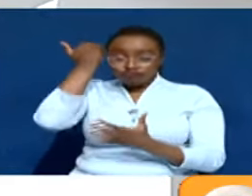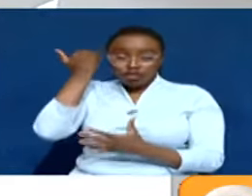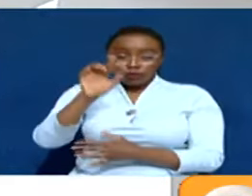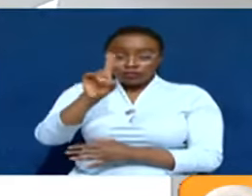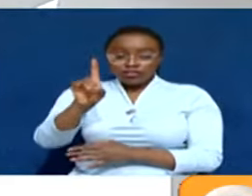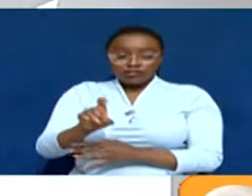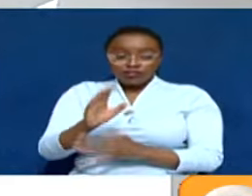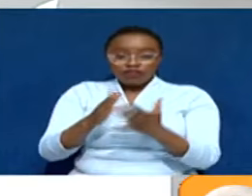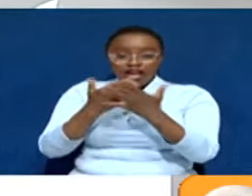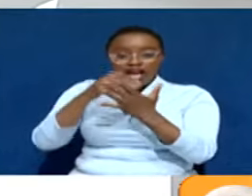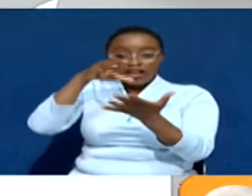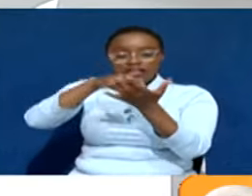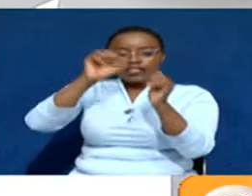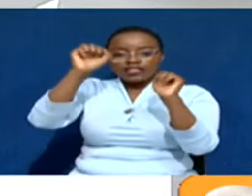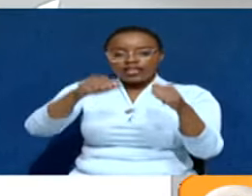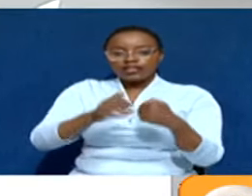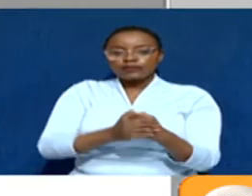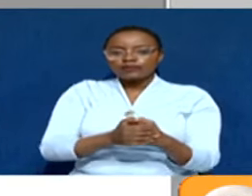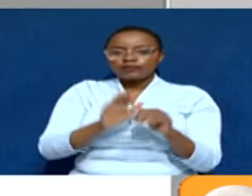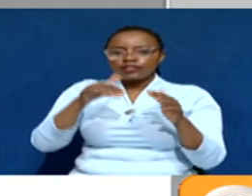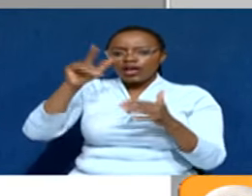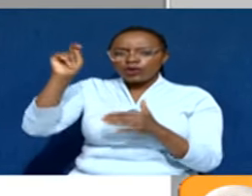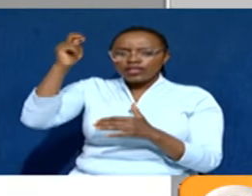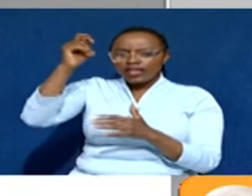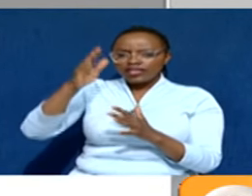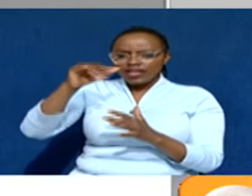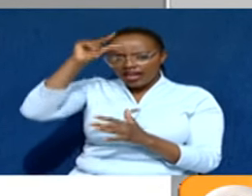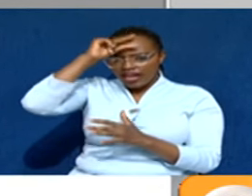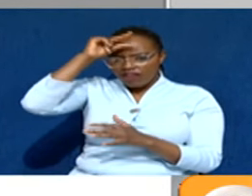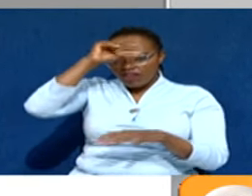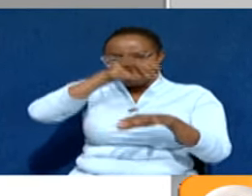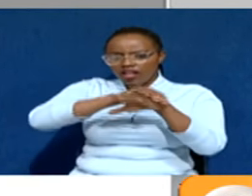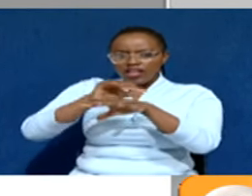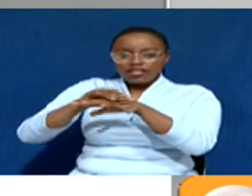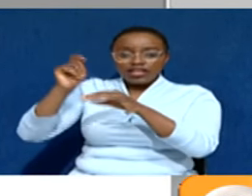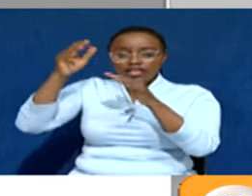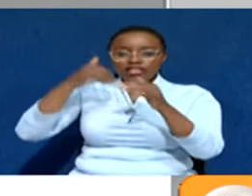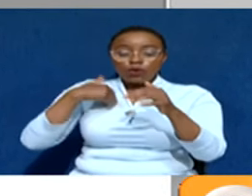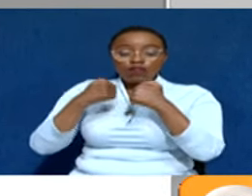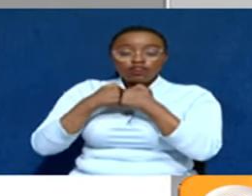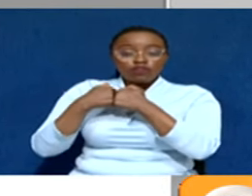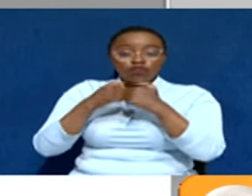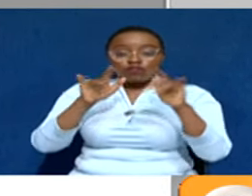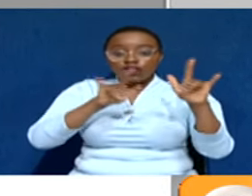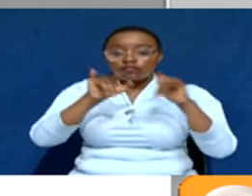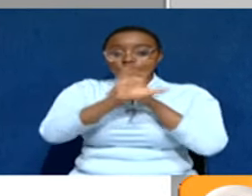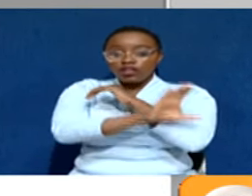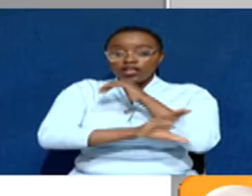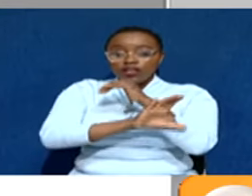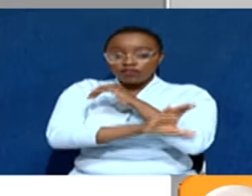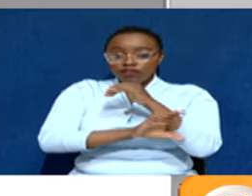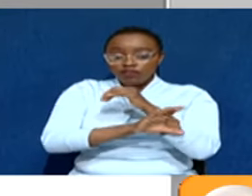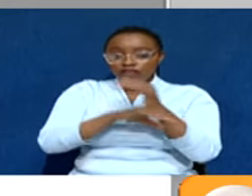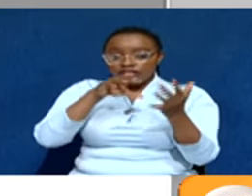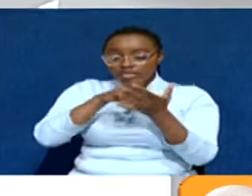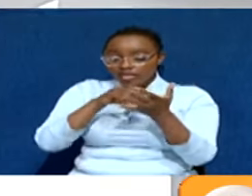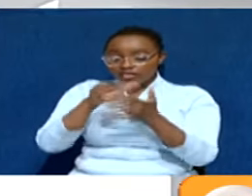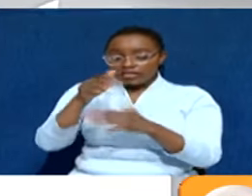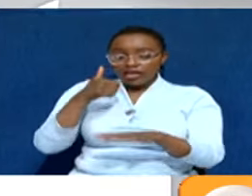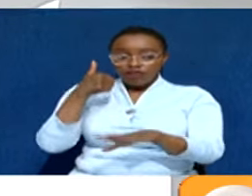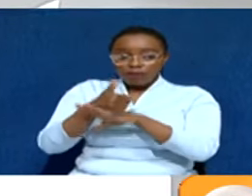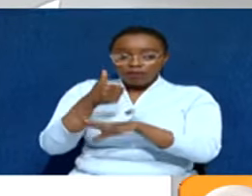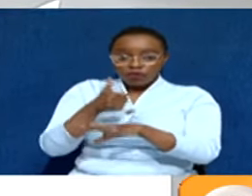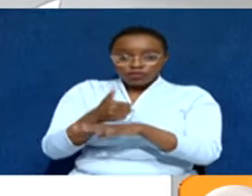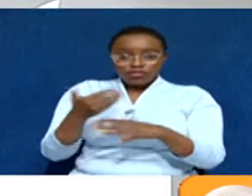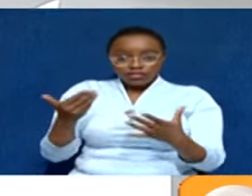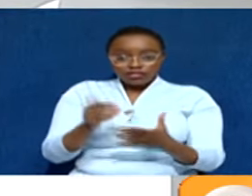Yeah, to file a case, yes. Kabogi Wawero says, how does the Kenyan government reach out to Kenyans facing challenges in foreign countries, especially in cases of abuse? They don't.